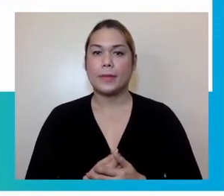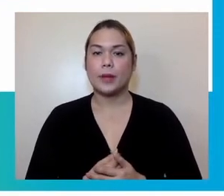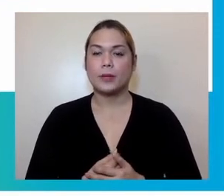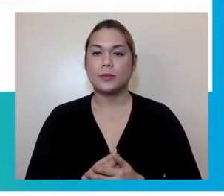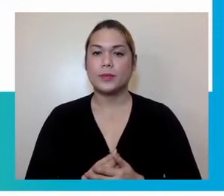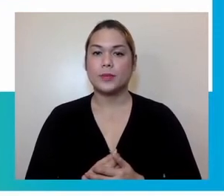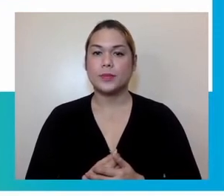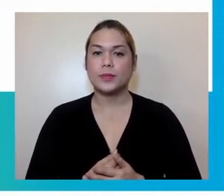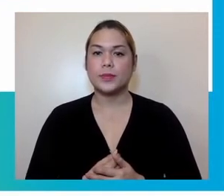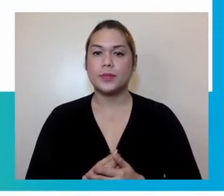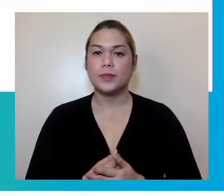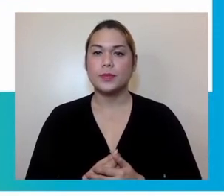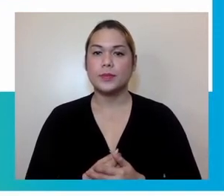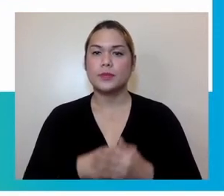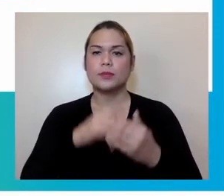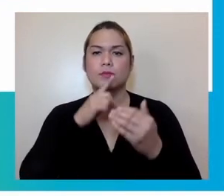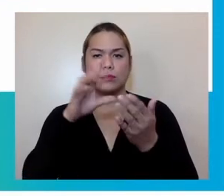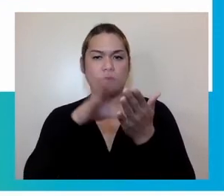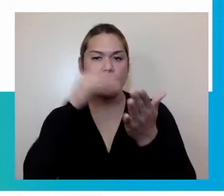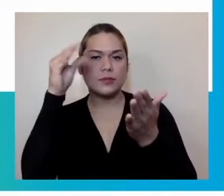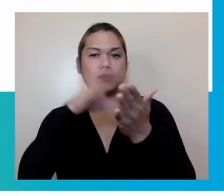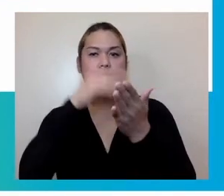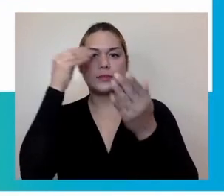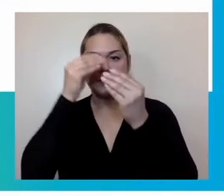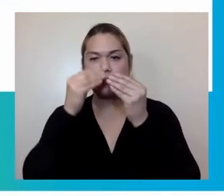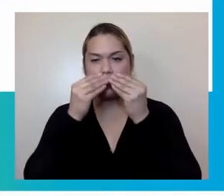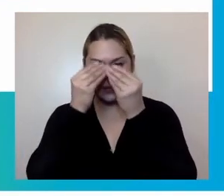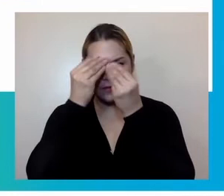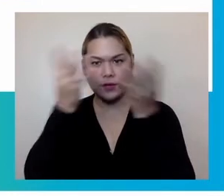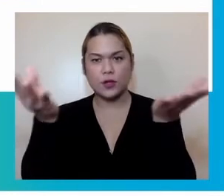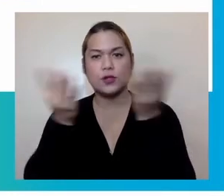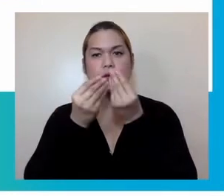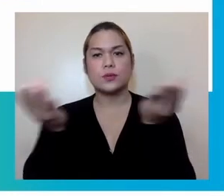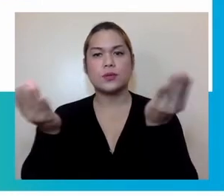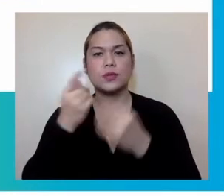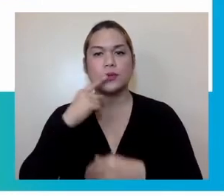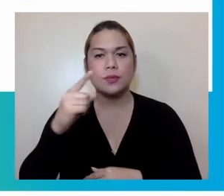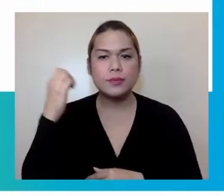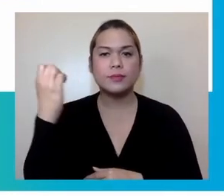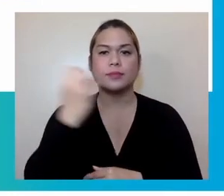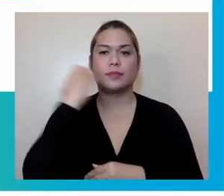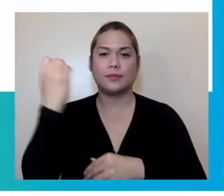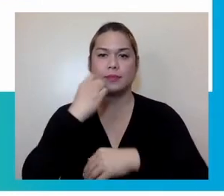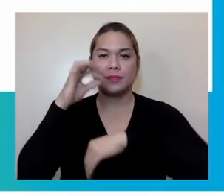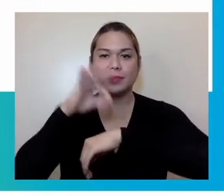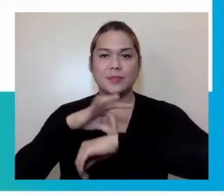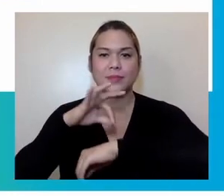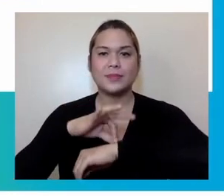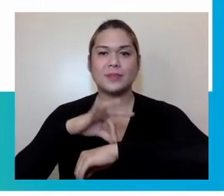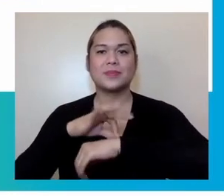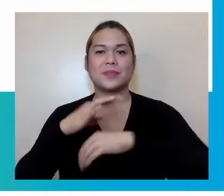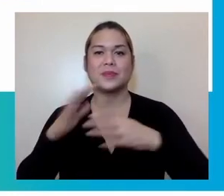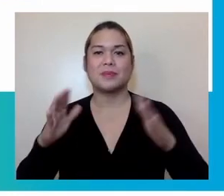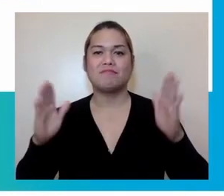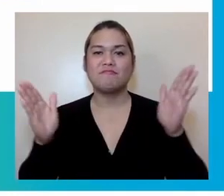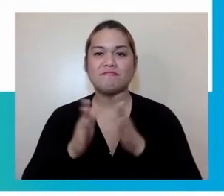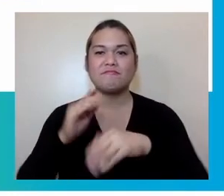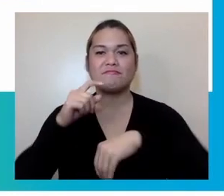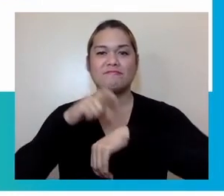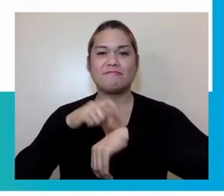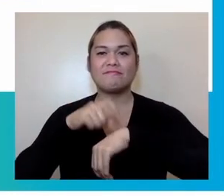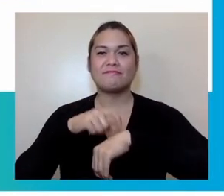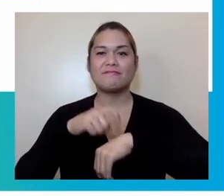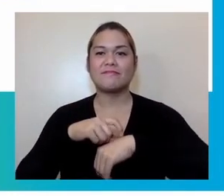is running out. Time is running out. We do need action, improved action on climate now.